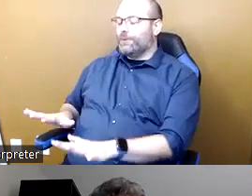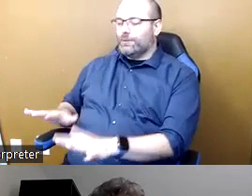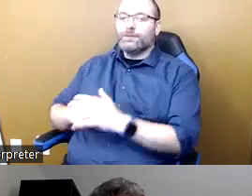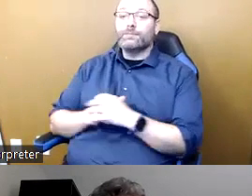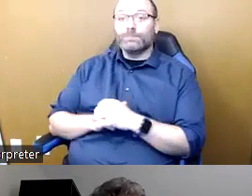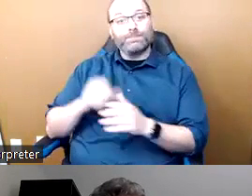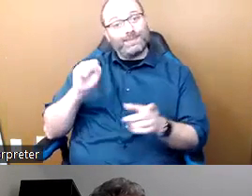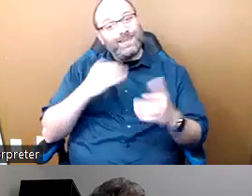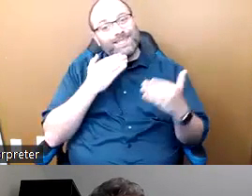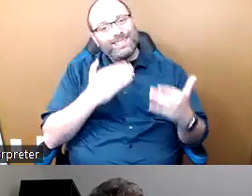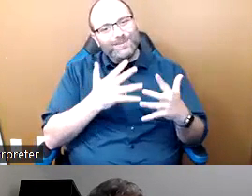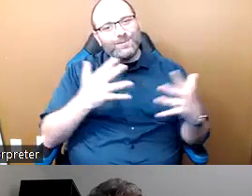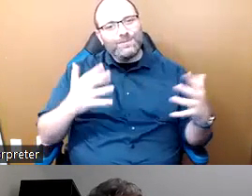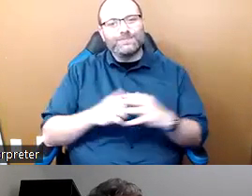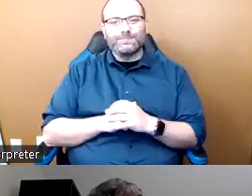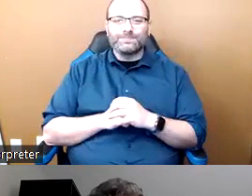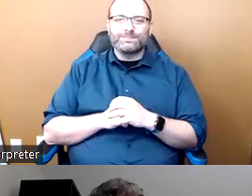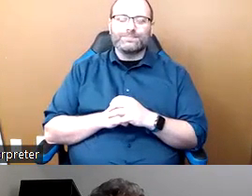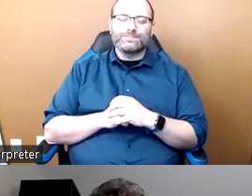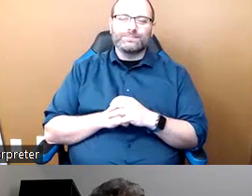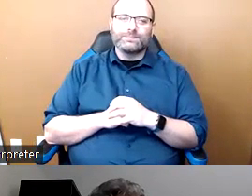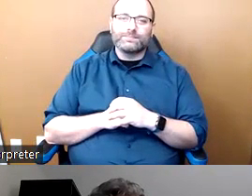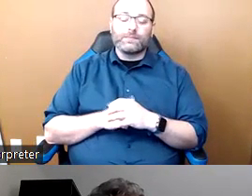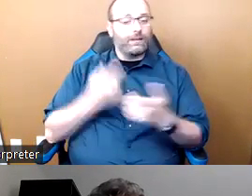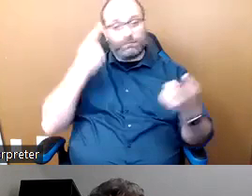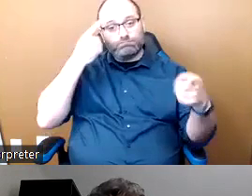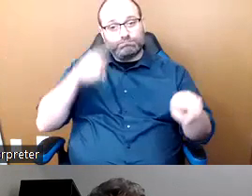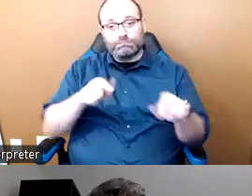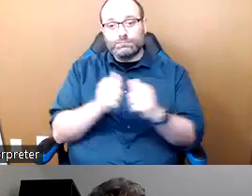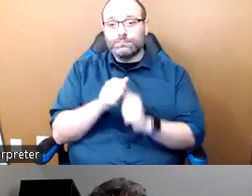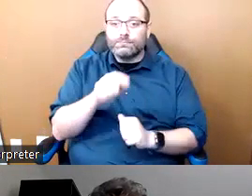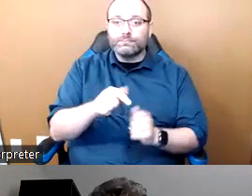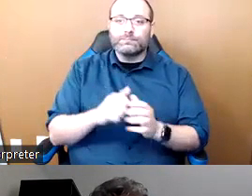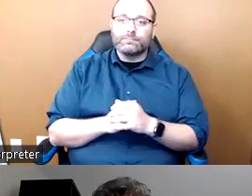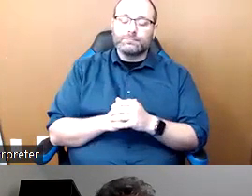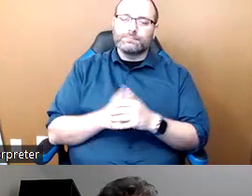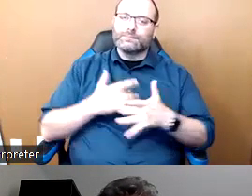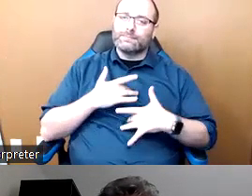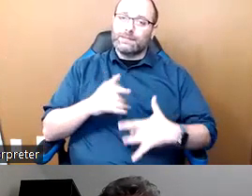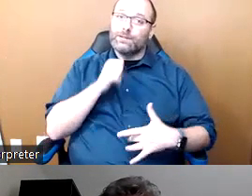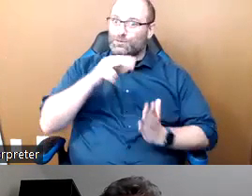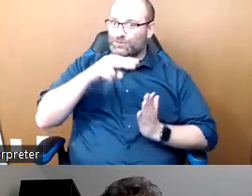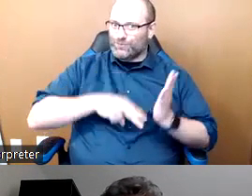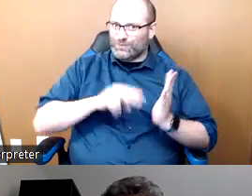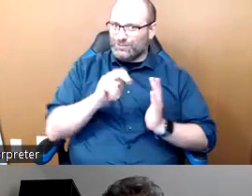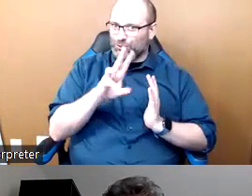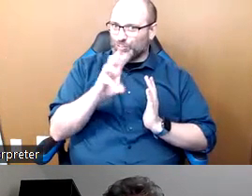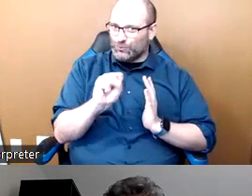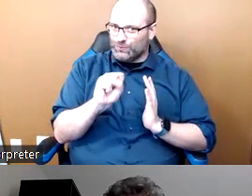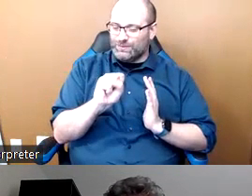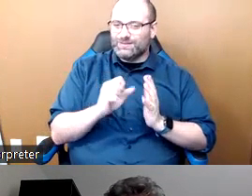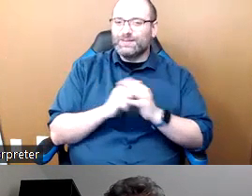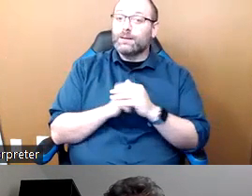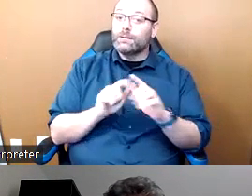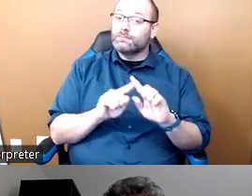Yeah, thank you so much. That I'm right there in agreement with you. I generally don't read the news too much, but